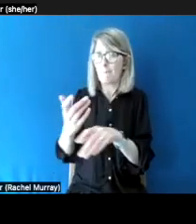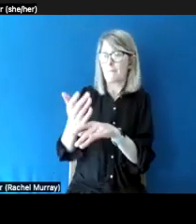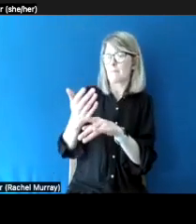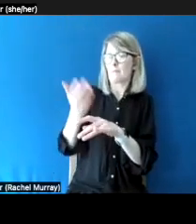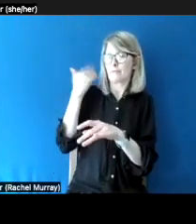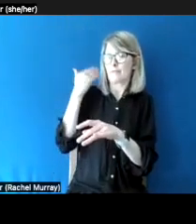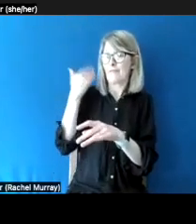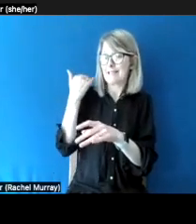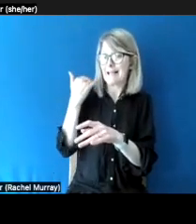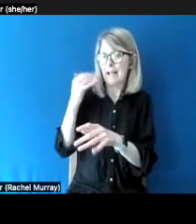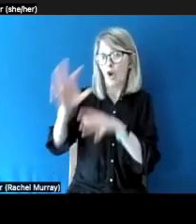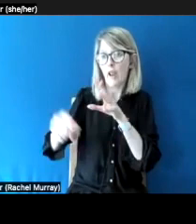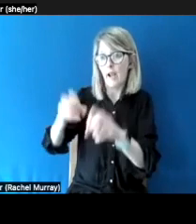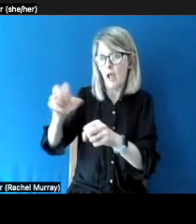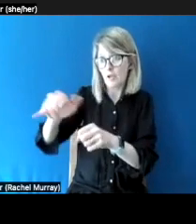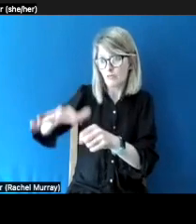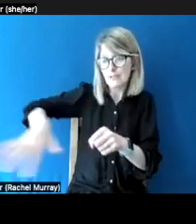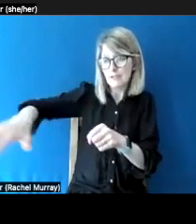world. So